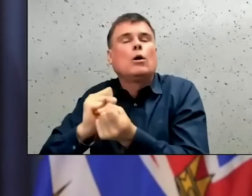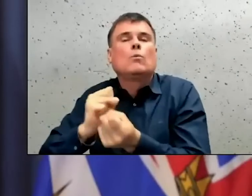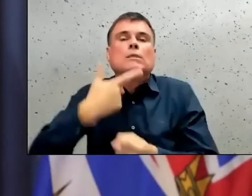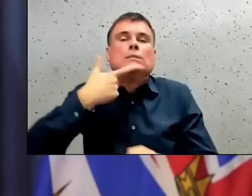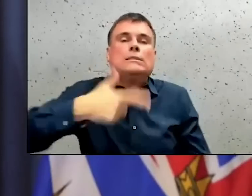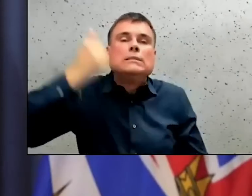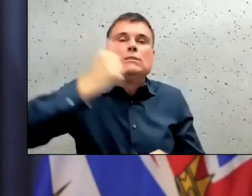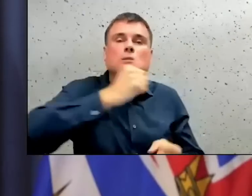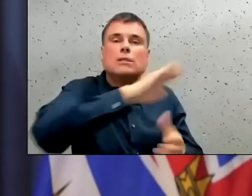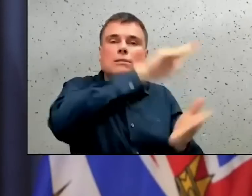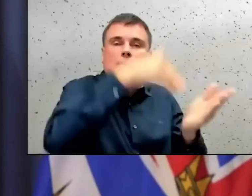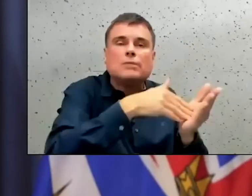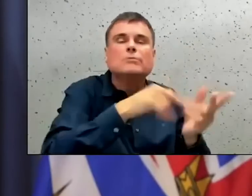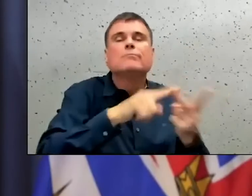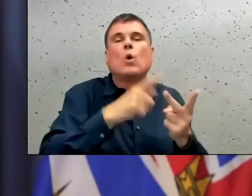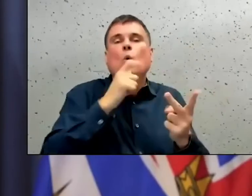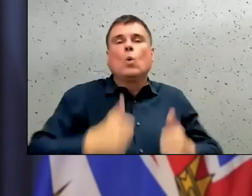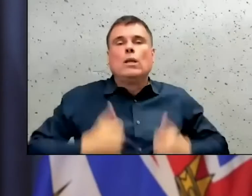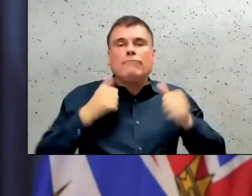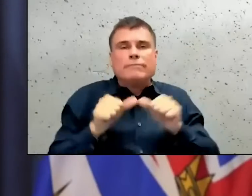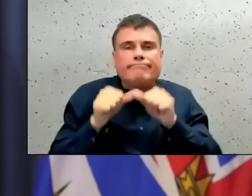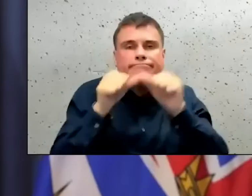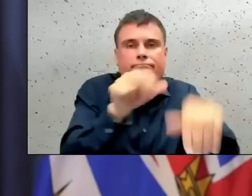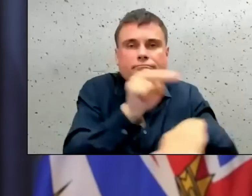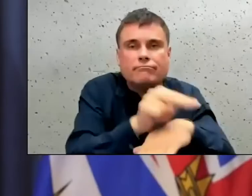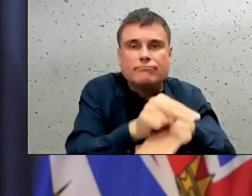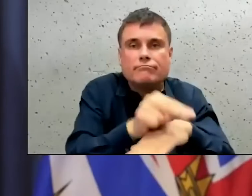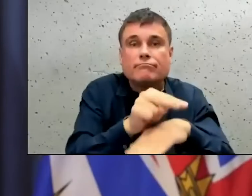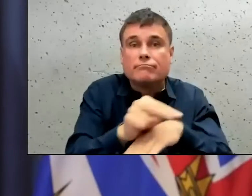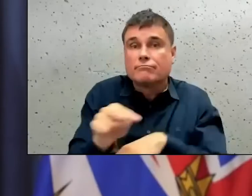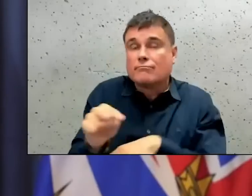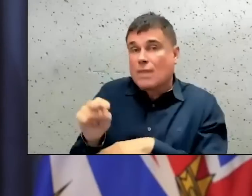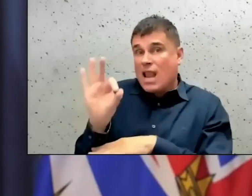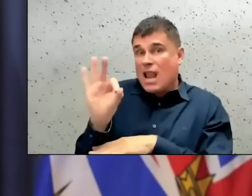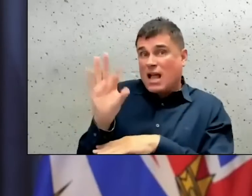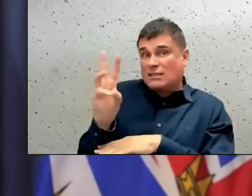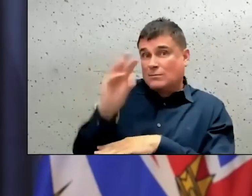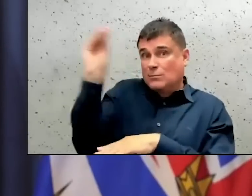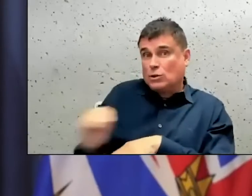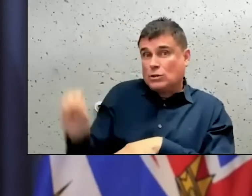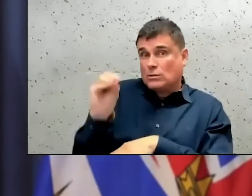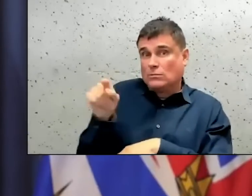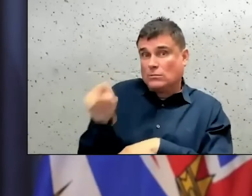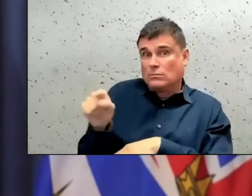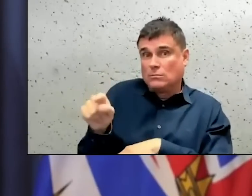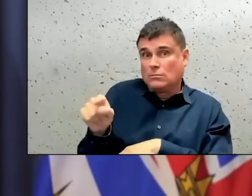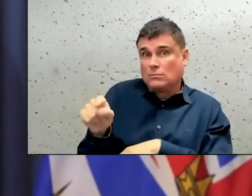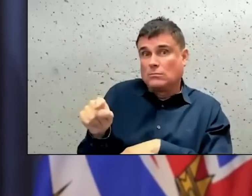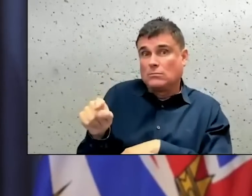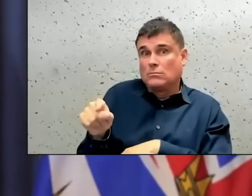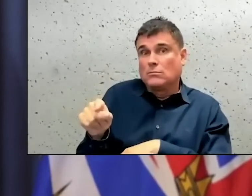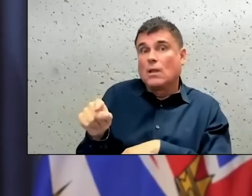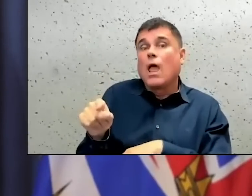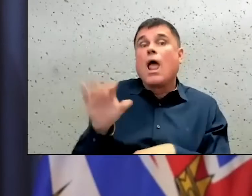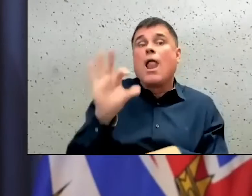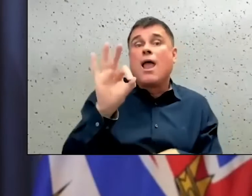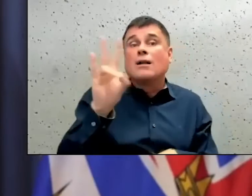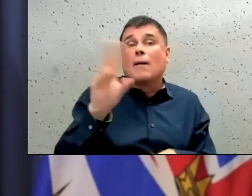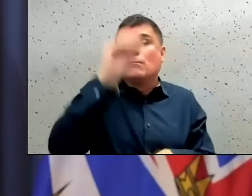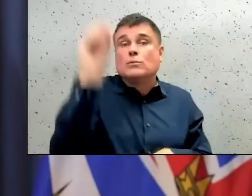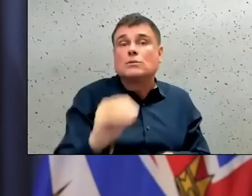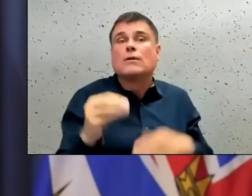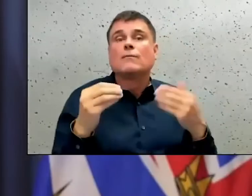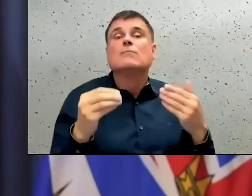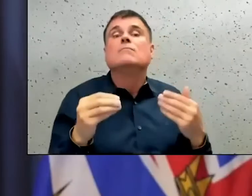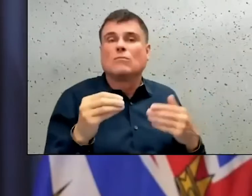week, 96% of staff had been at least partially vaccinated in long-term care, 97% in assisted living.